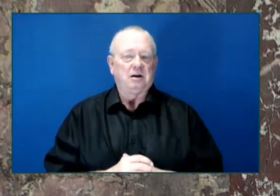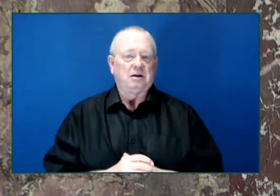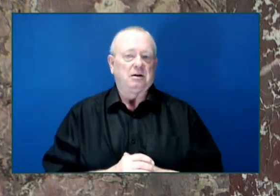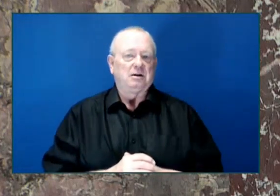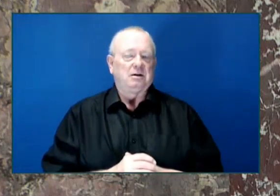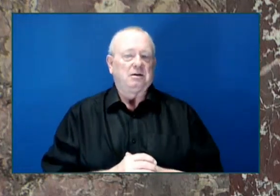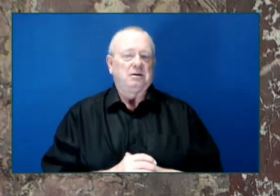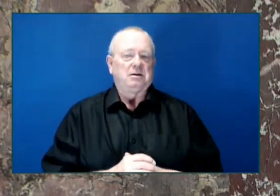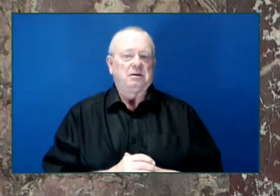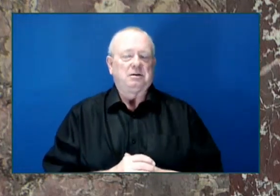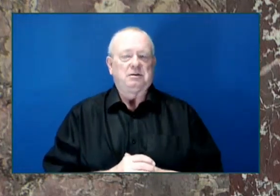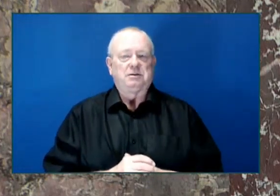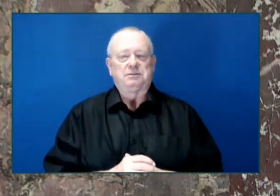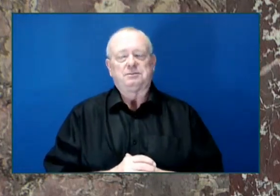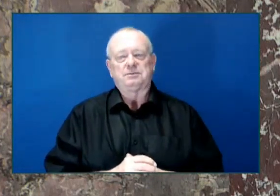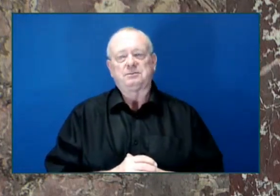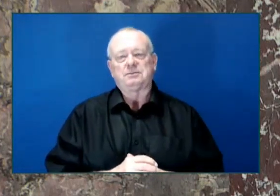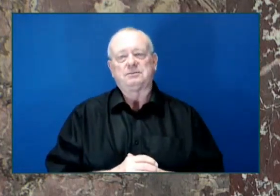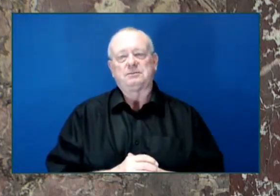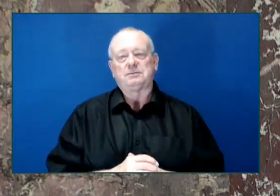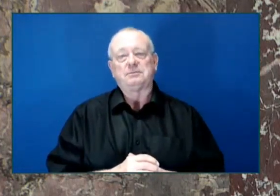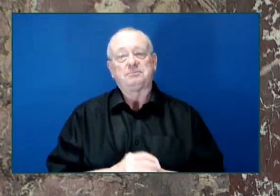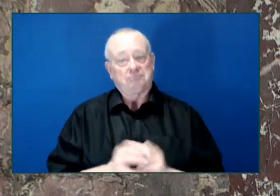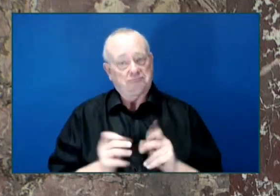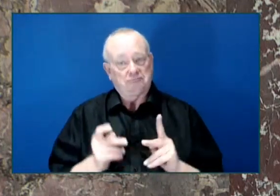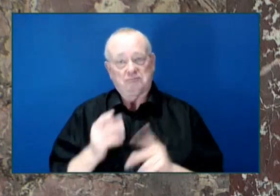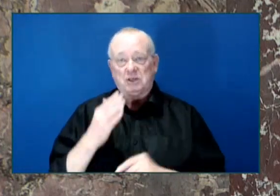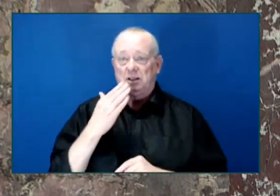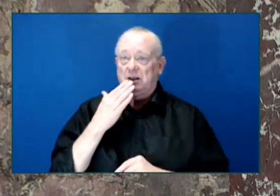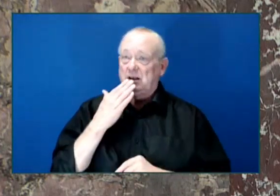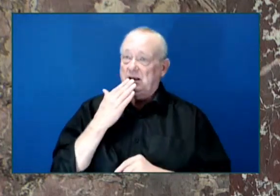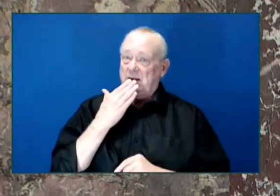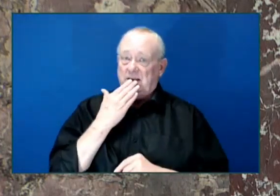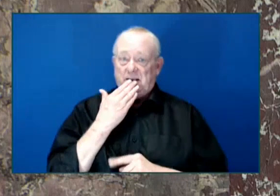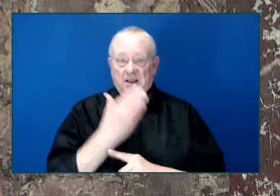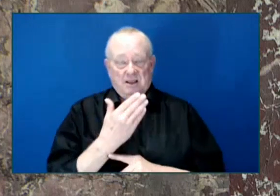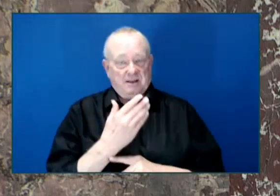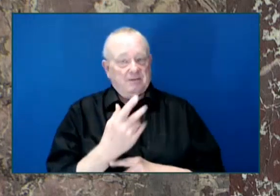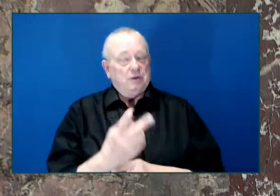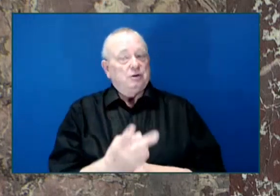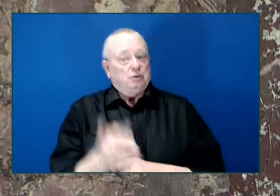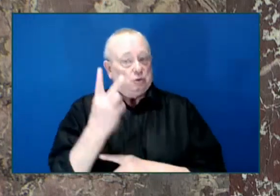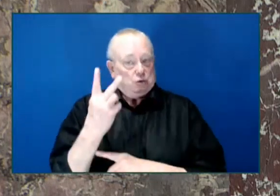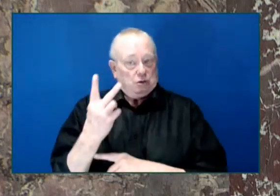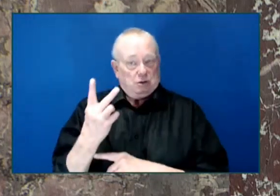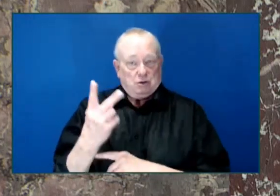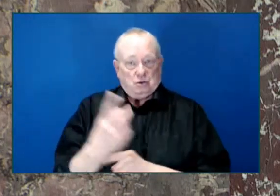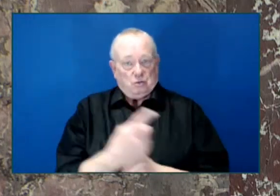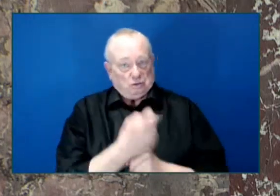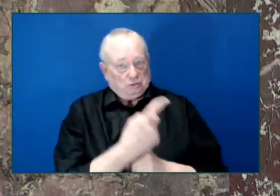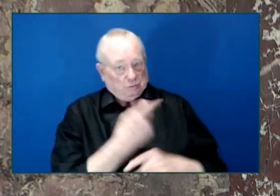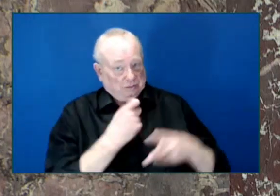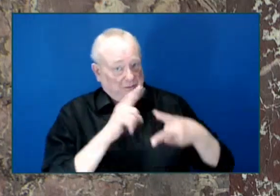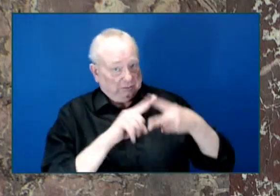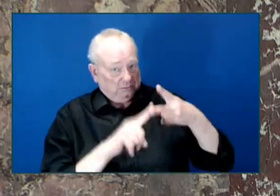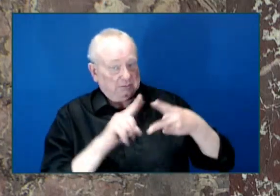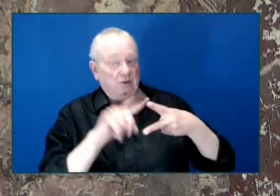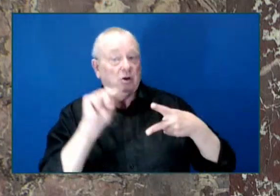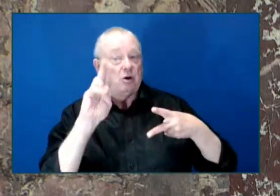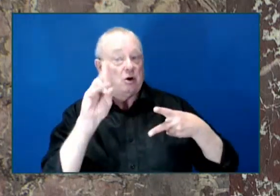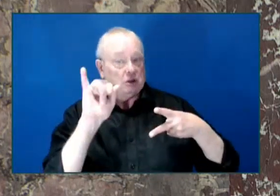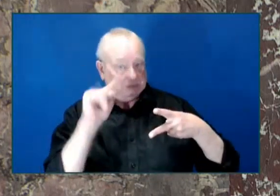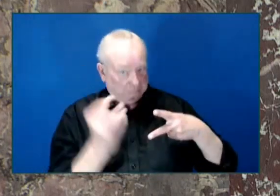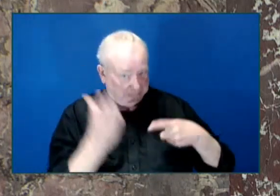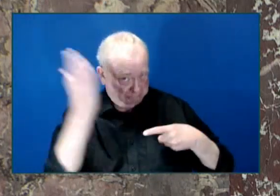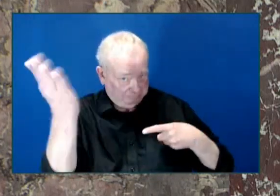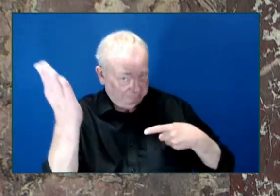question. On the issue of tabling the audit, absolutely. The audit will be tabled